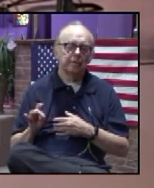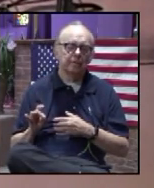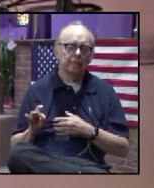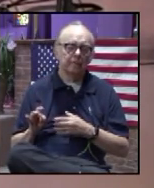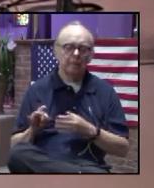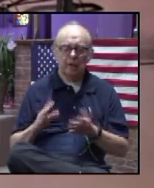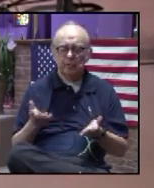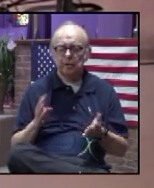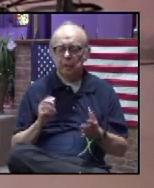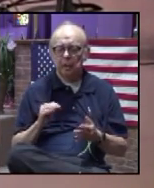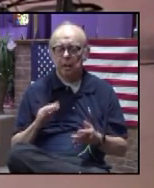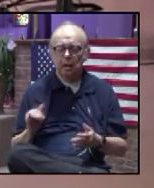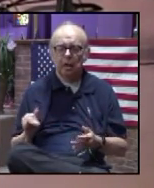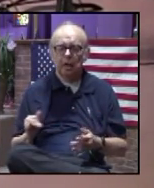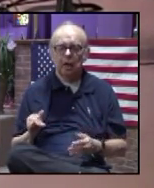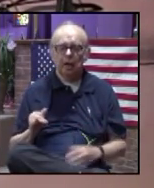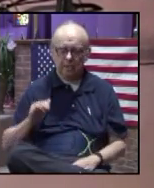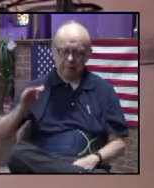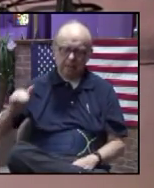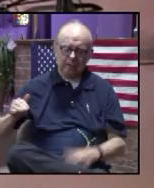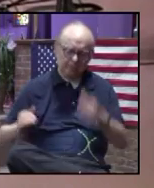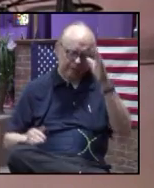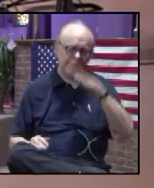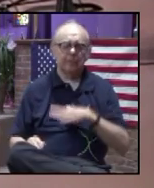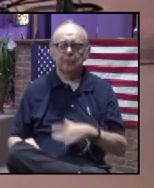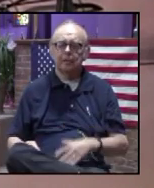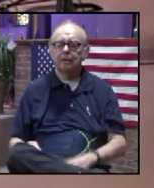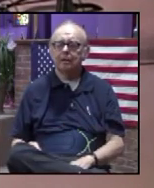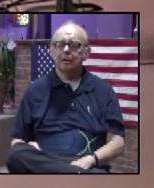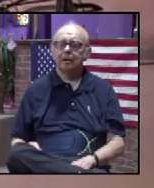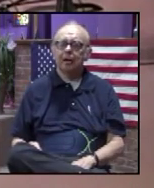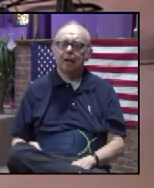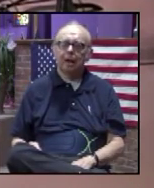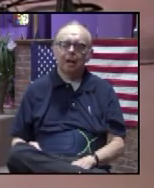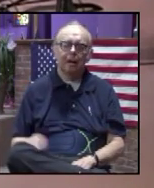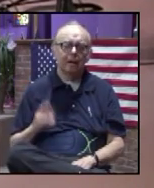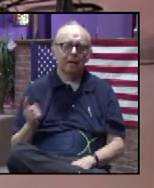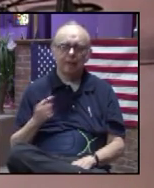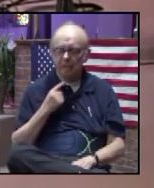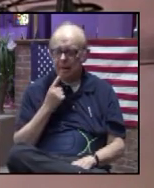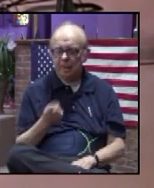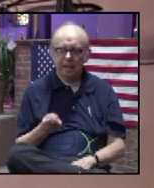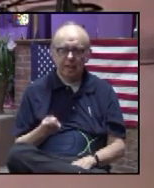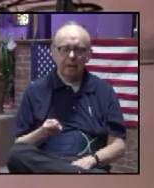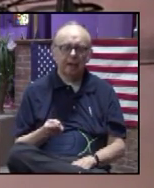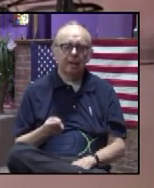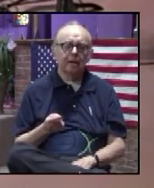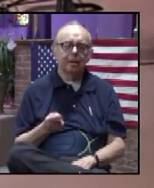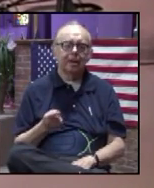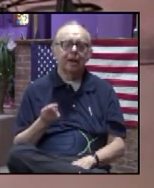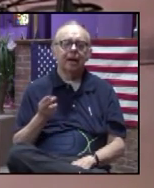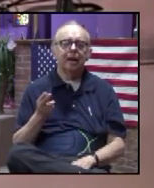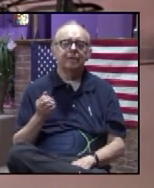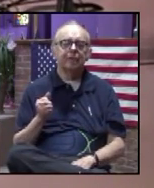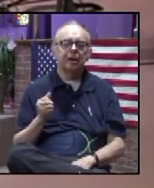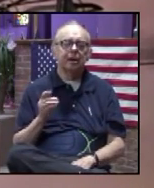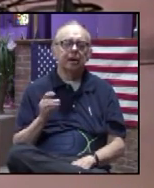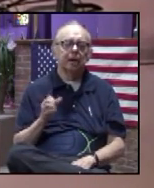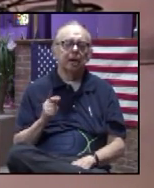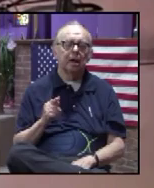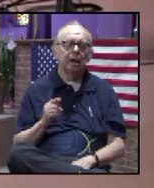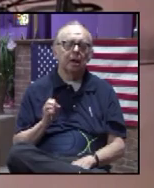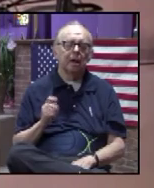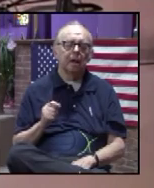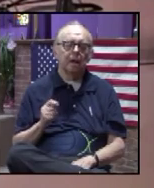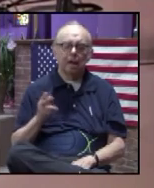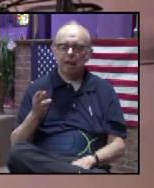mayor in there, a little guy like this, and all he would say was, handle it, handle it, handle it, handle it. Problem come